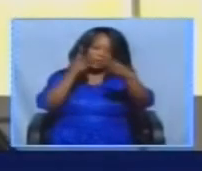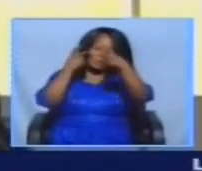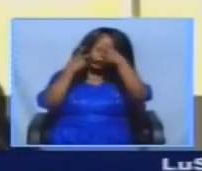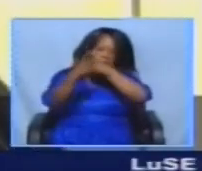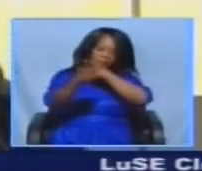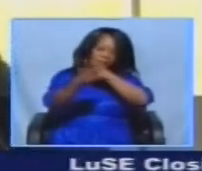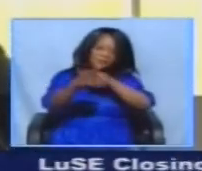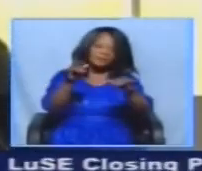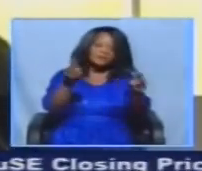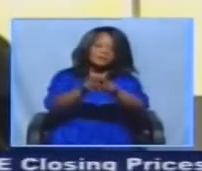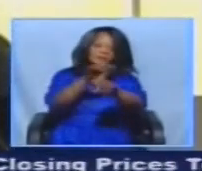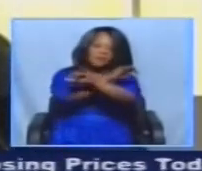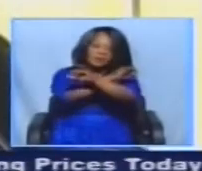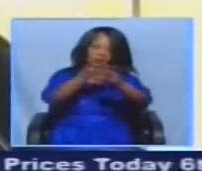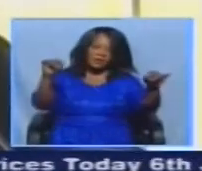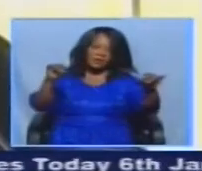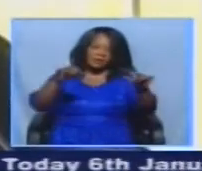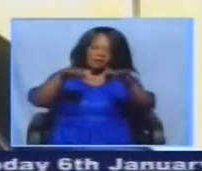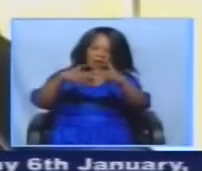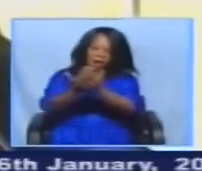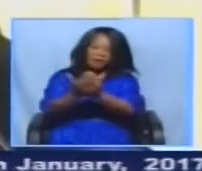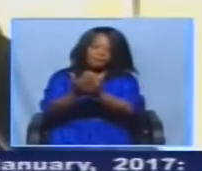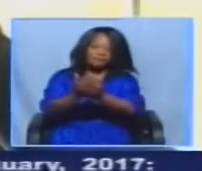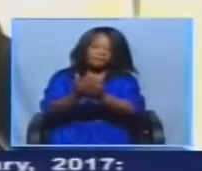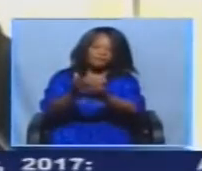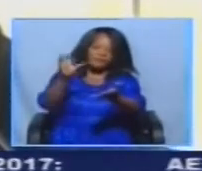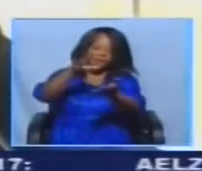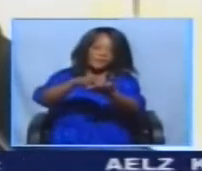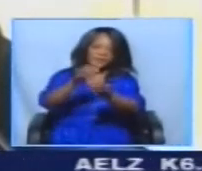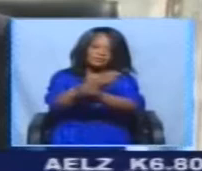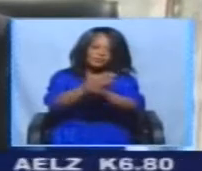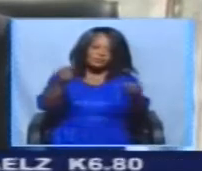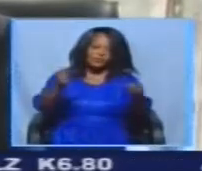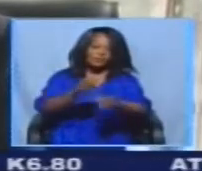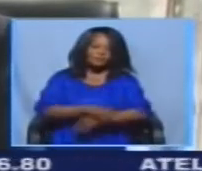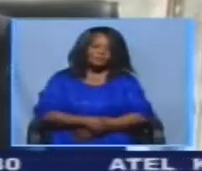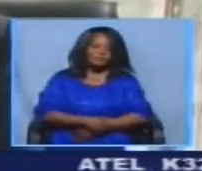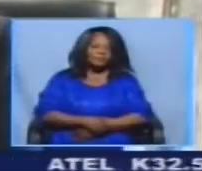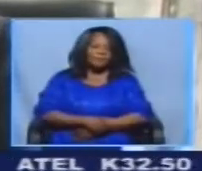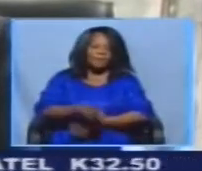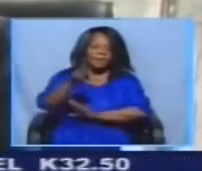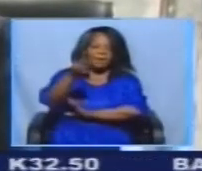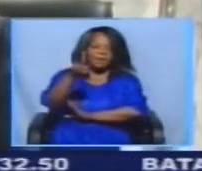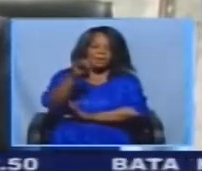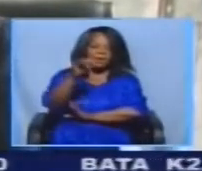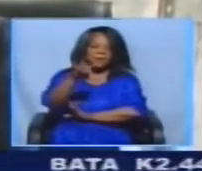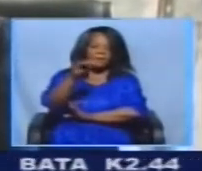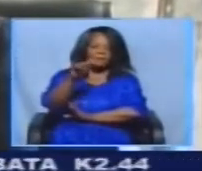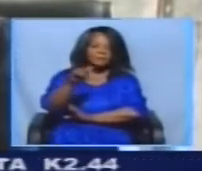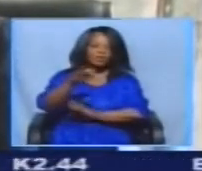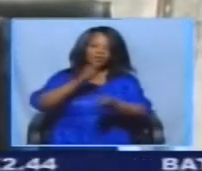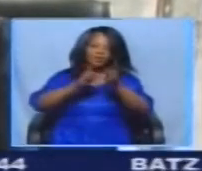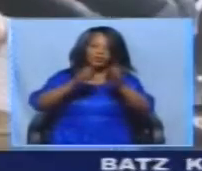and independent in the discharge of your noble duties. Justice Piri highlighted the challenges